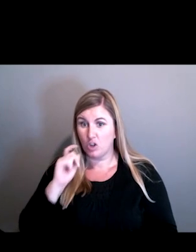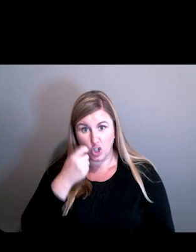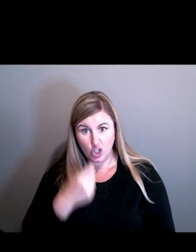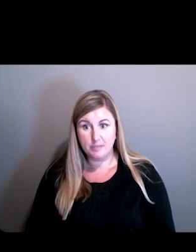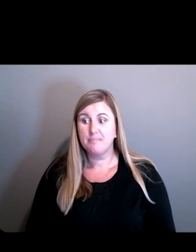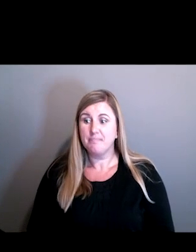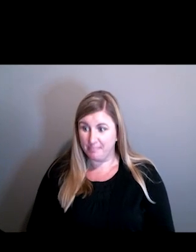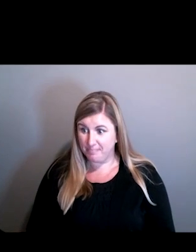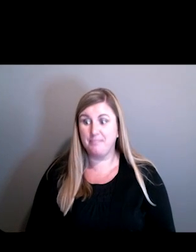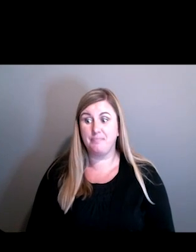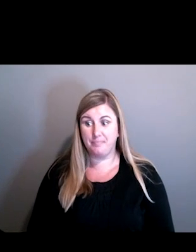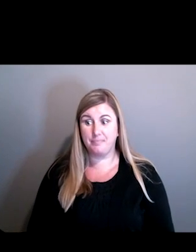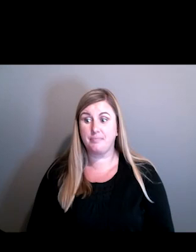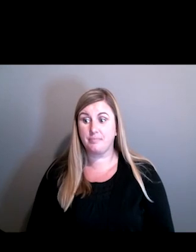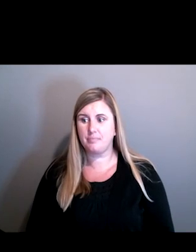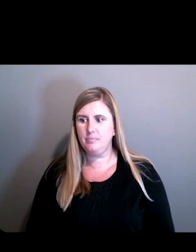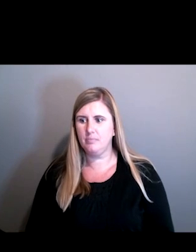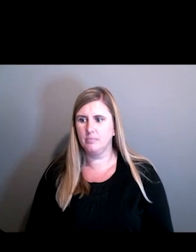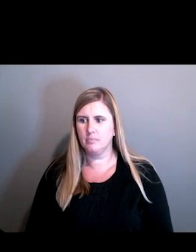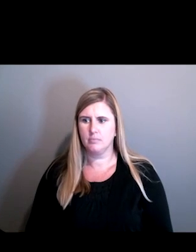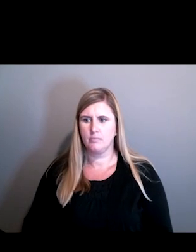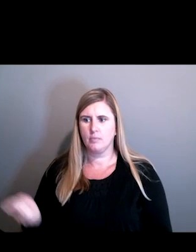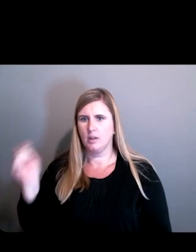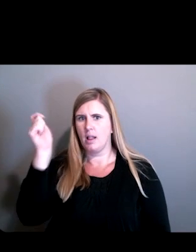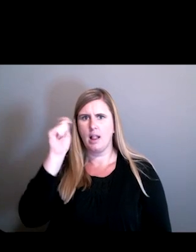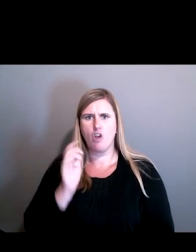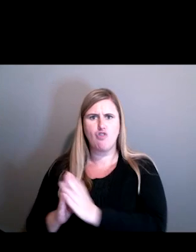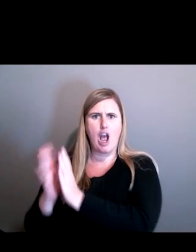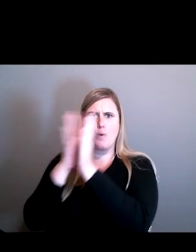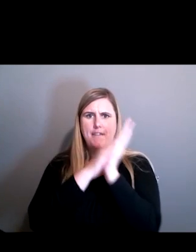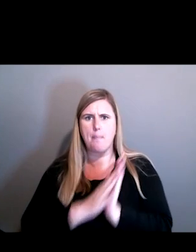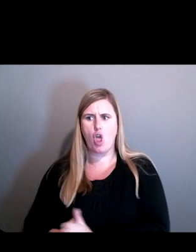have a Mario game. Very good. Yay.